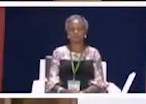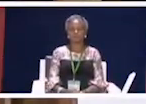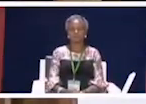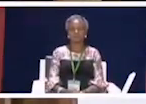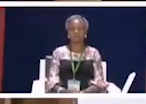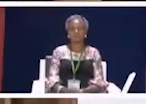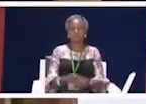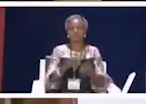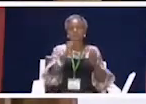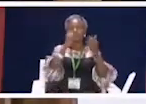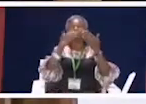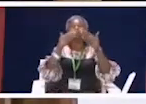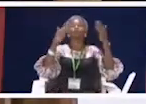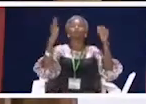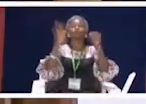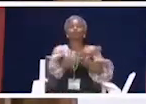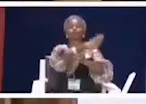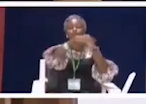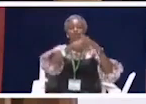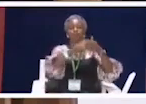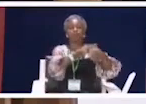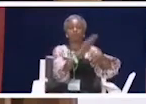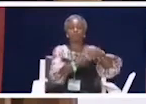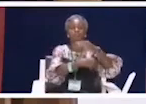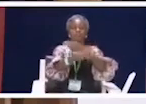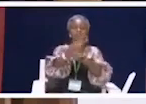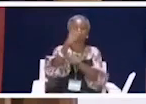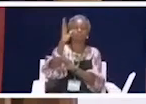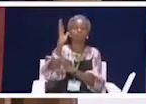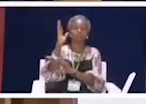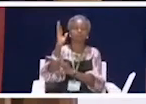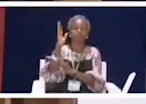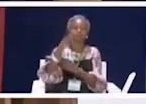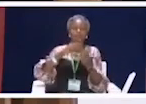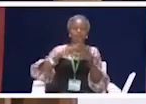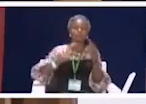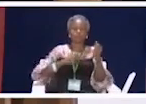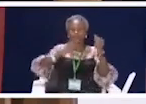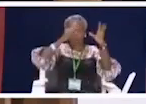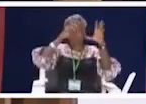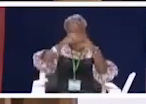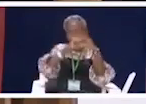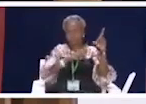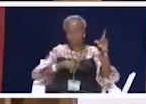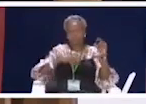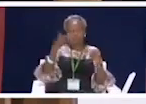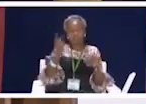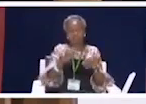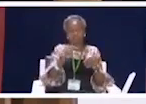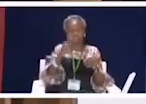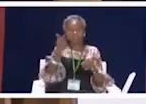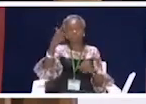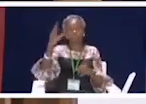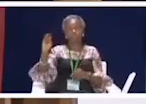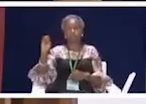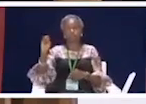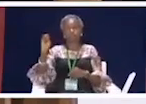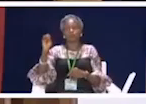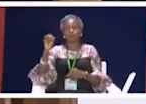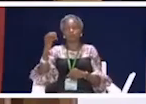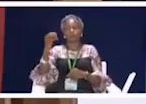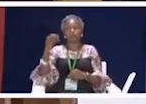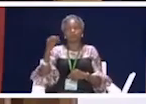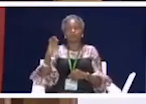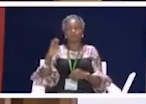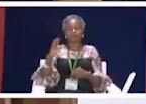I'm grateful to the Almighty God and to our Father in the Lord, the General Overseer of the